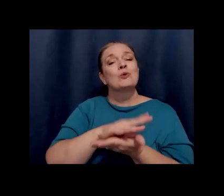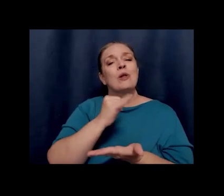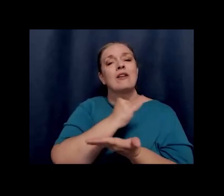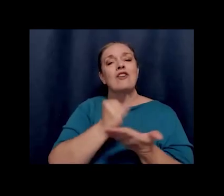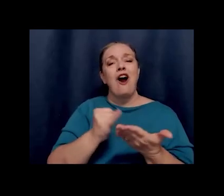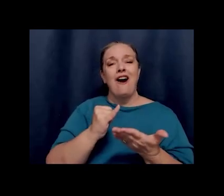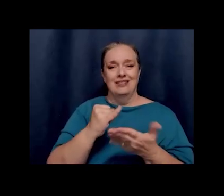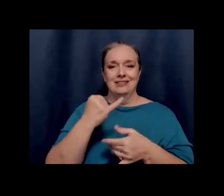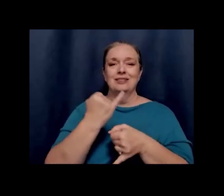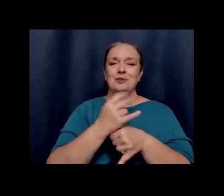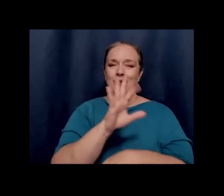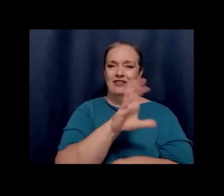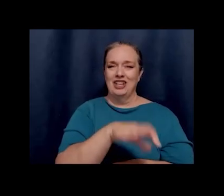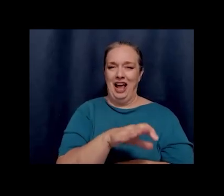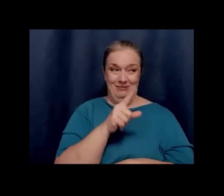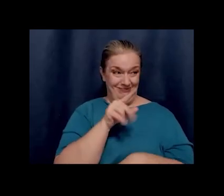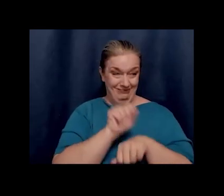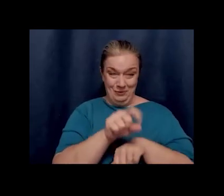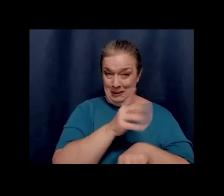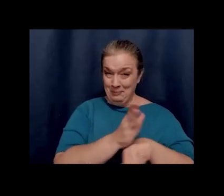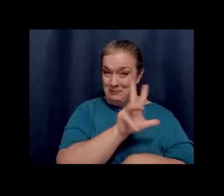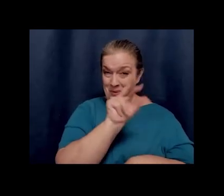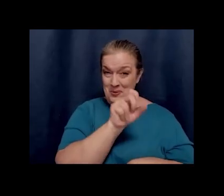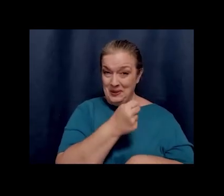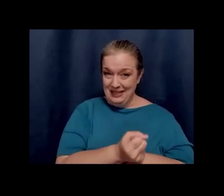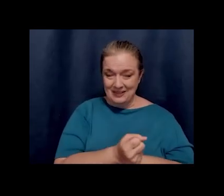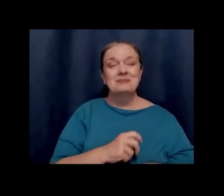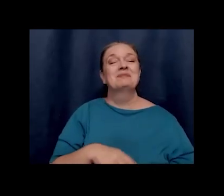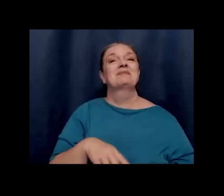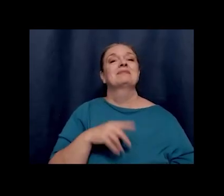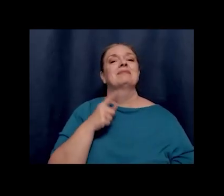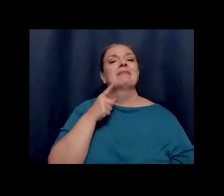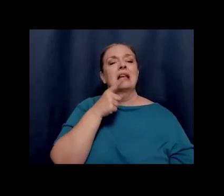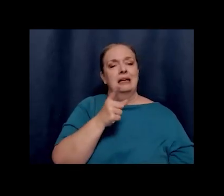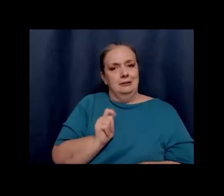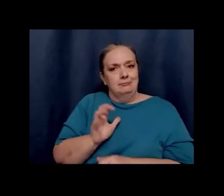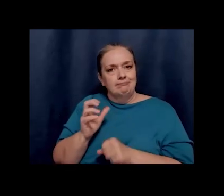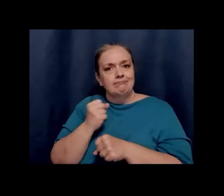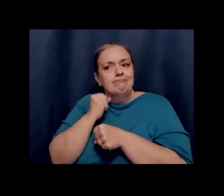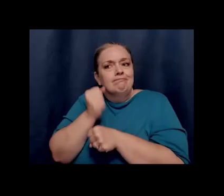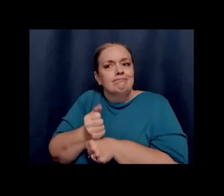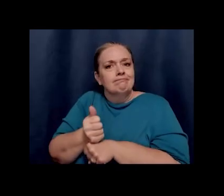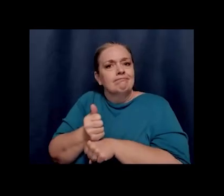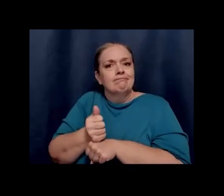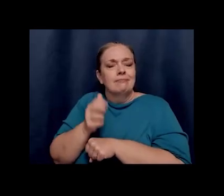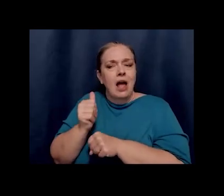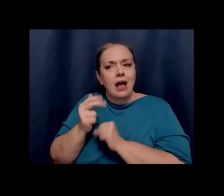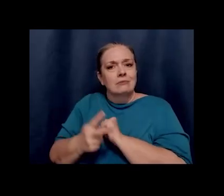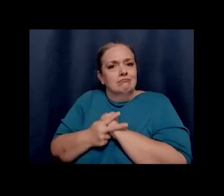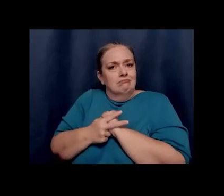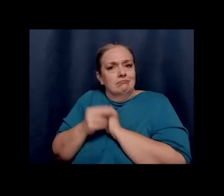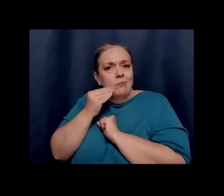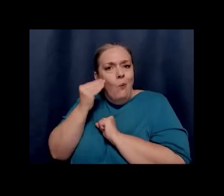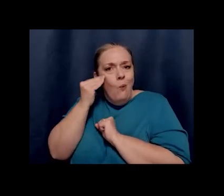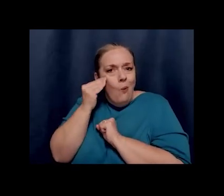Institute of Chicago for more than 30 years. And like French, he too created a retreat home and studio, in this instance, for